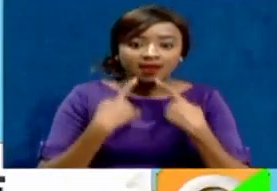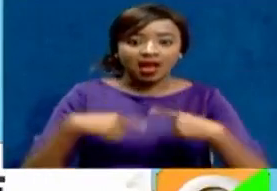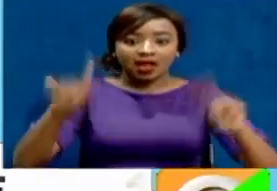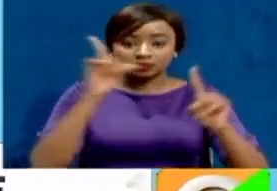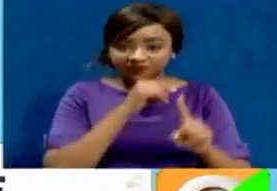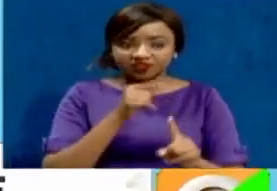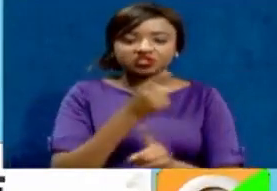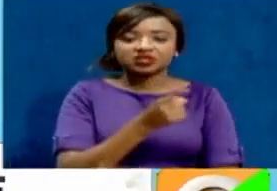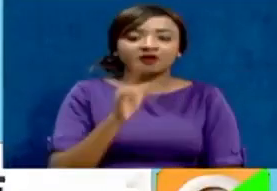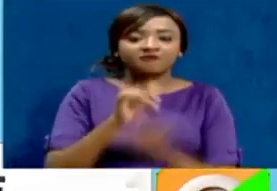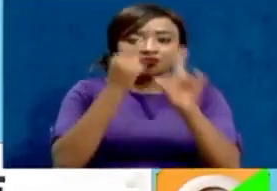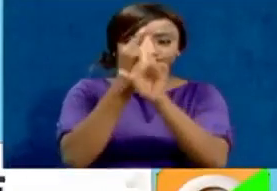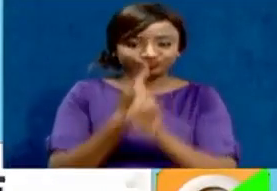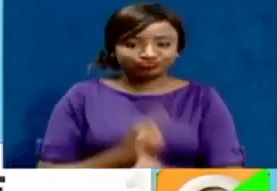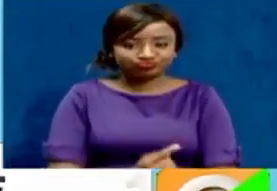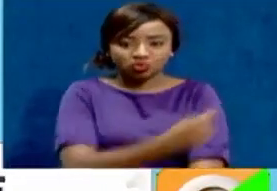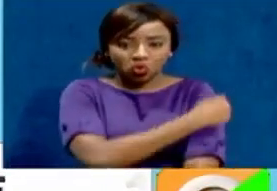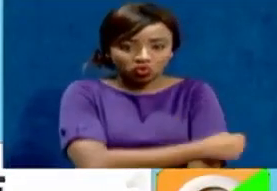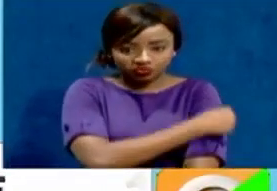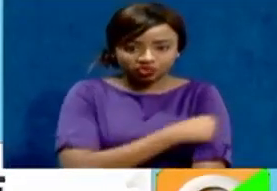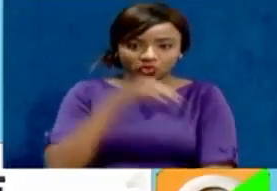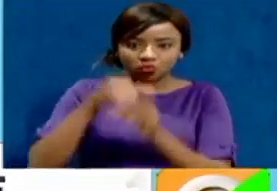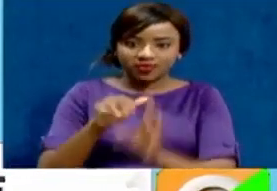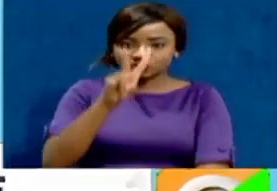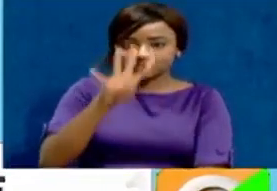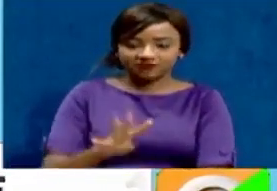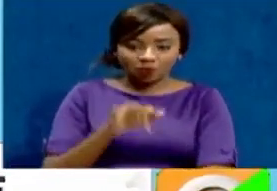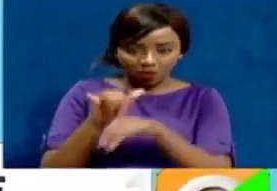results that have been received from all the facilities over the past 24 hours.